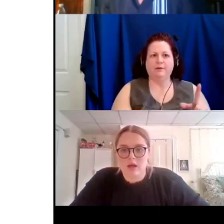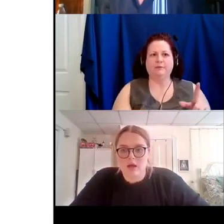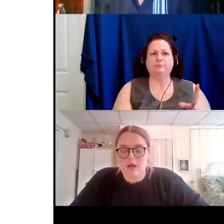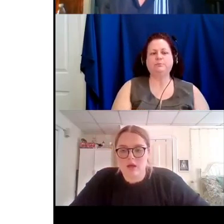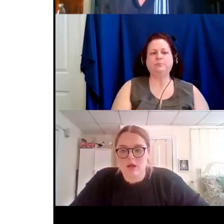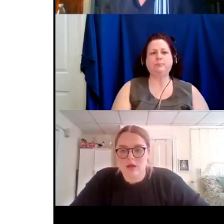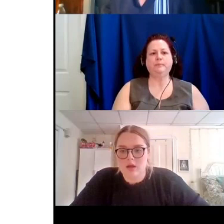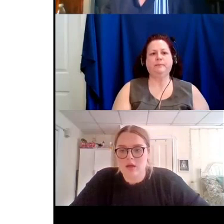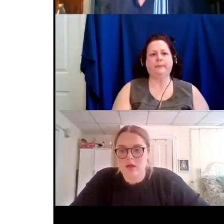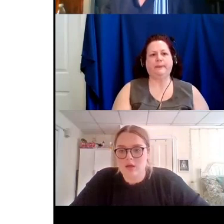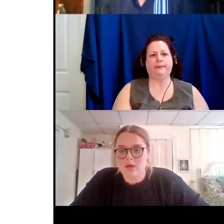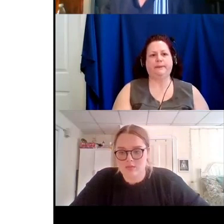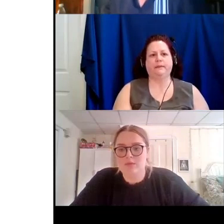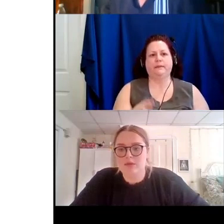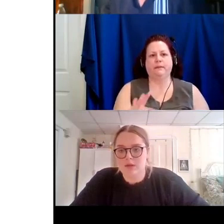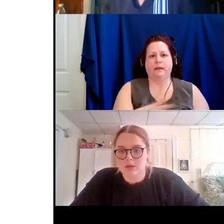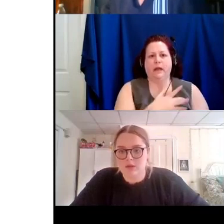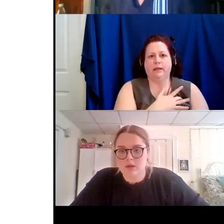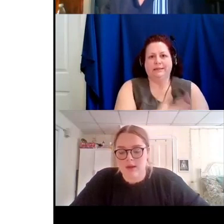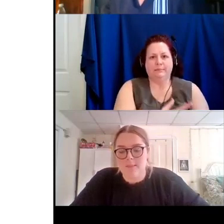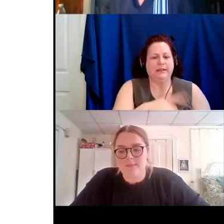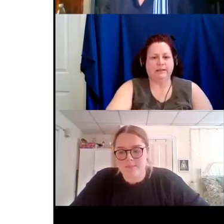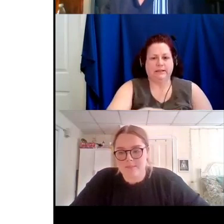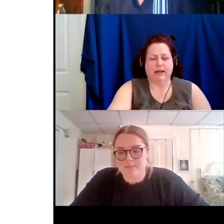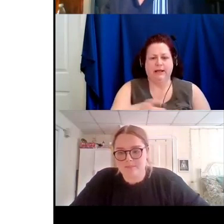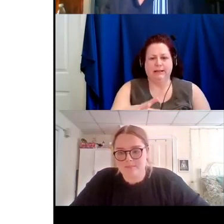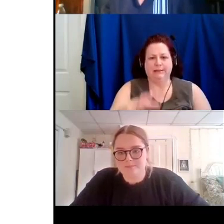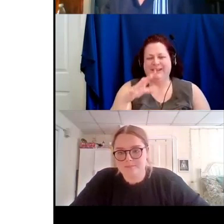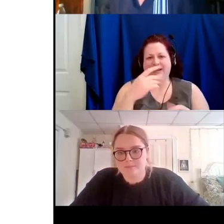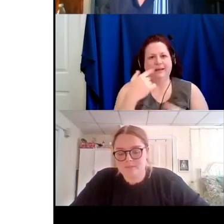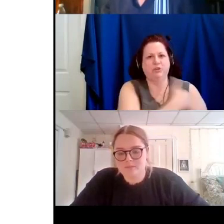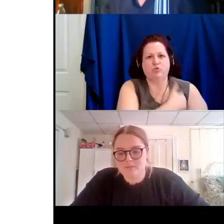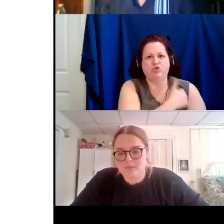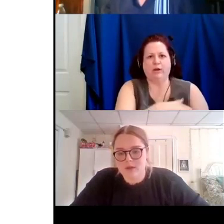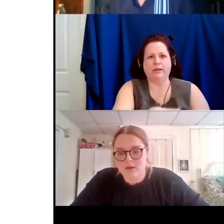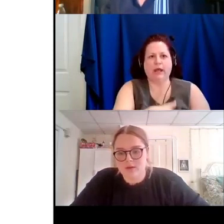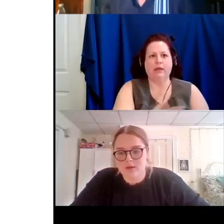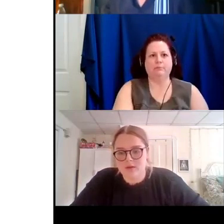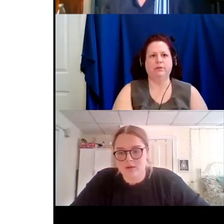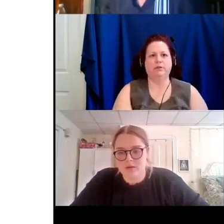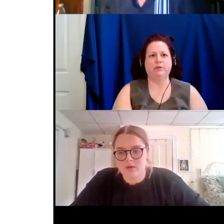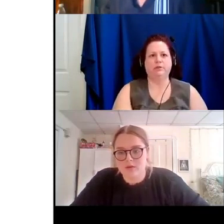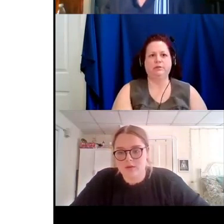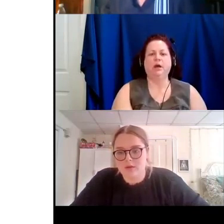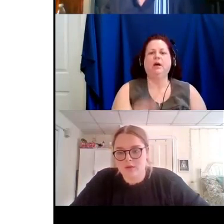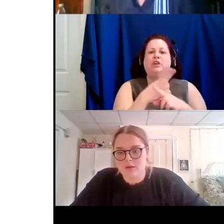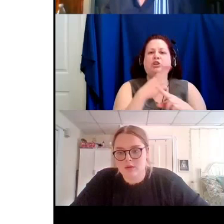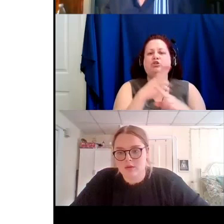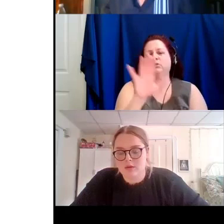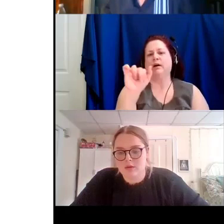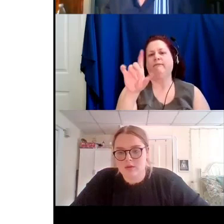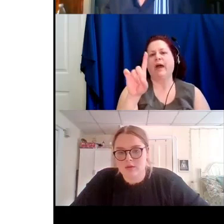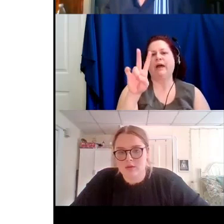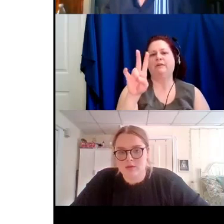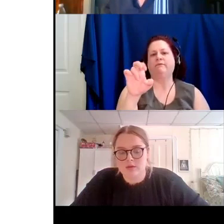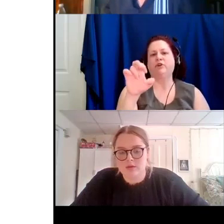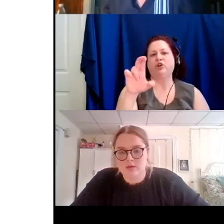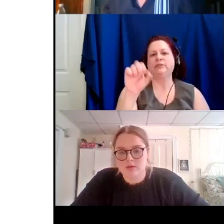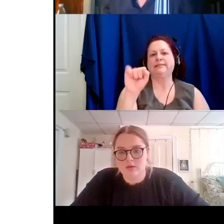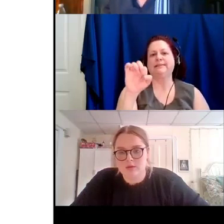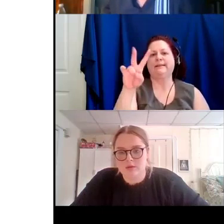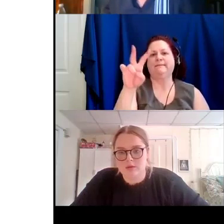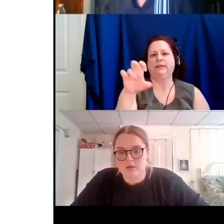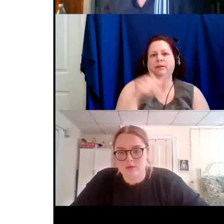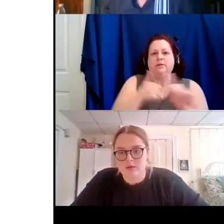In course, just out of sympathy to time, the use of aversives is